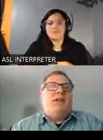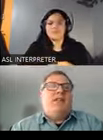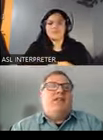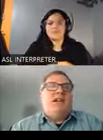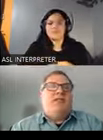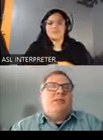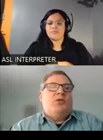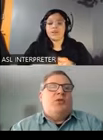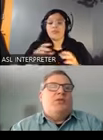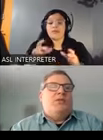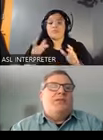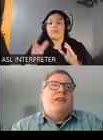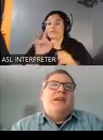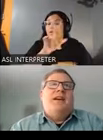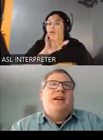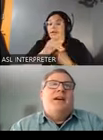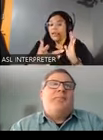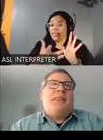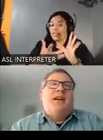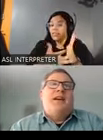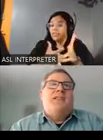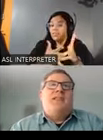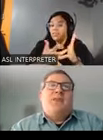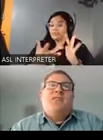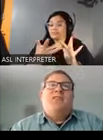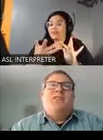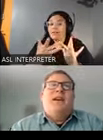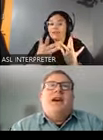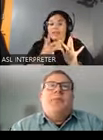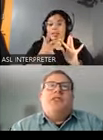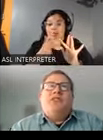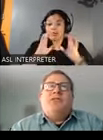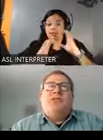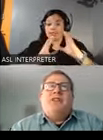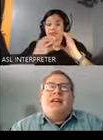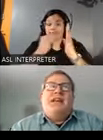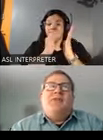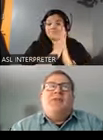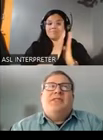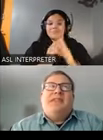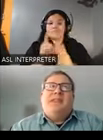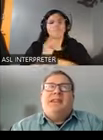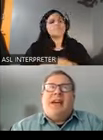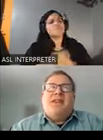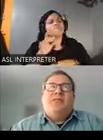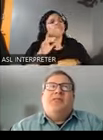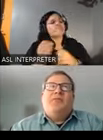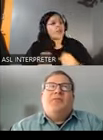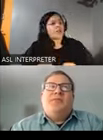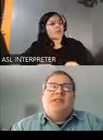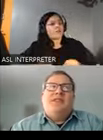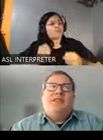a link in the chat to the poll question. And the question is, how much do you think annual daily